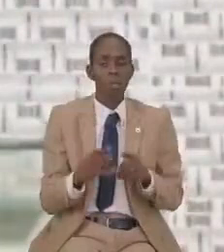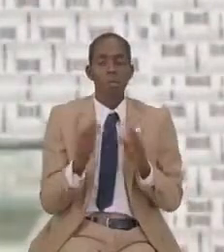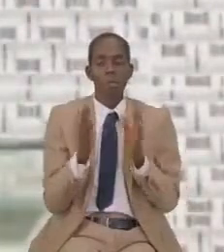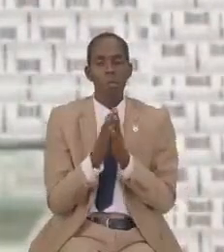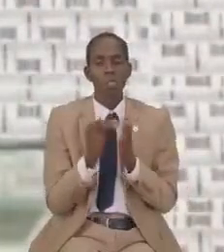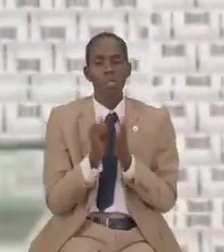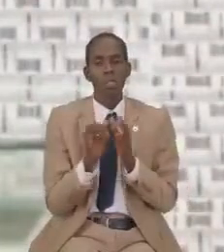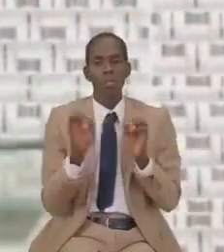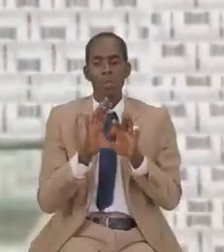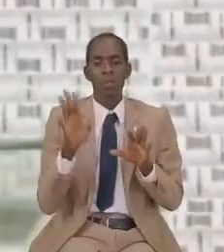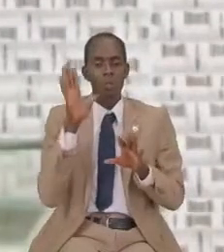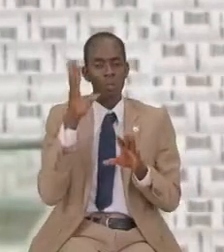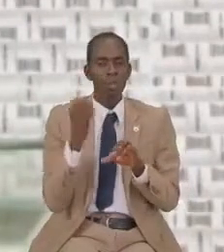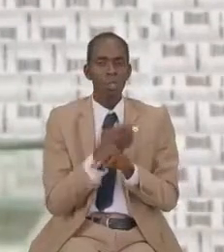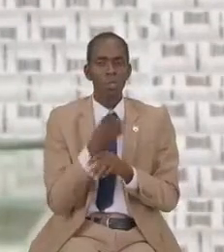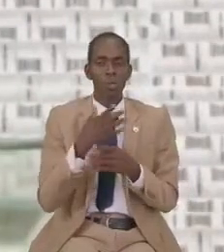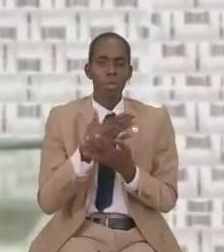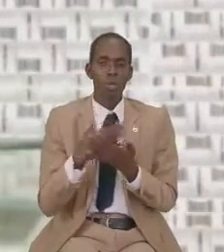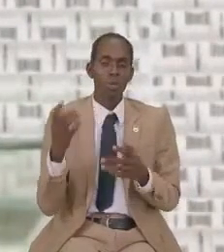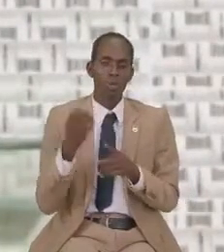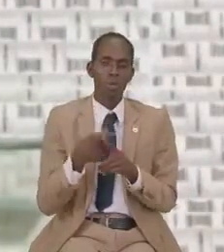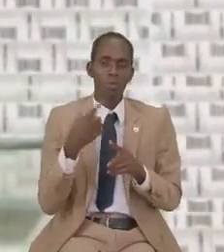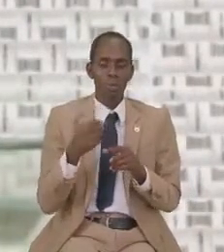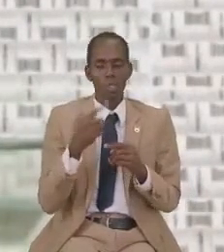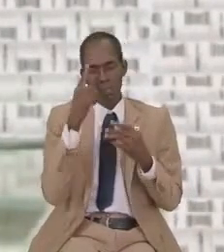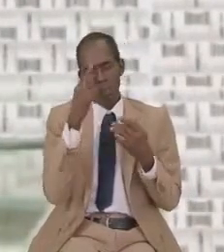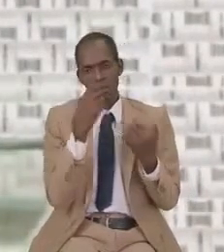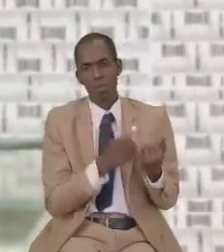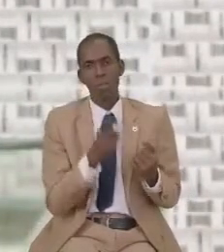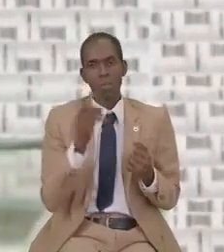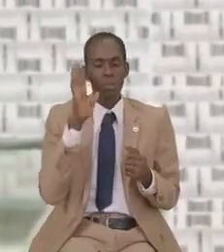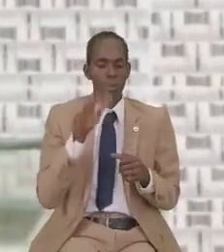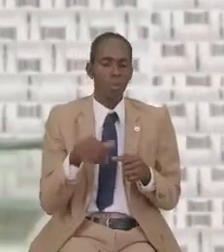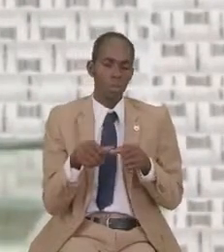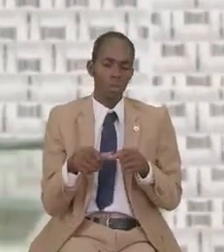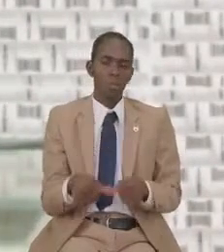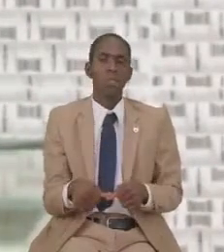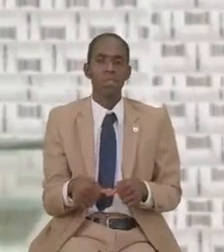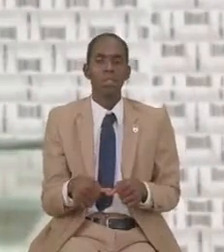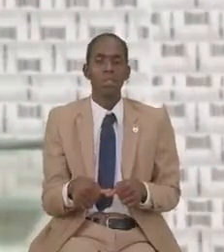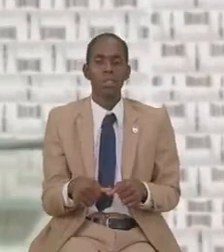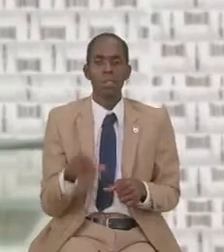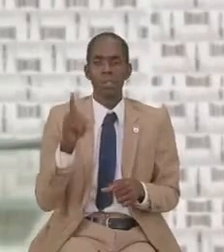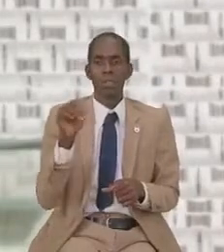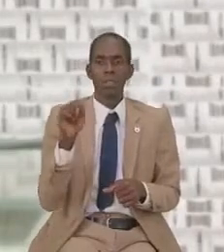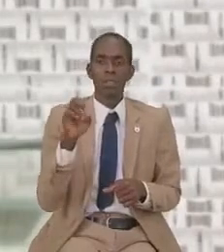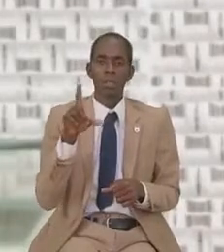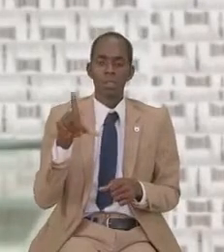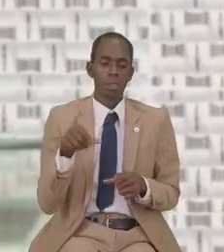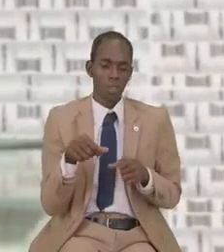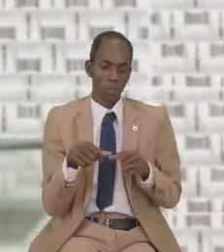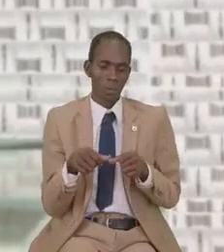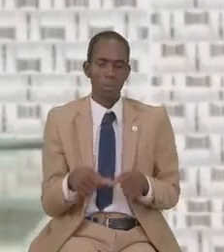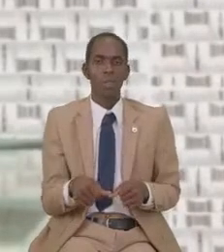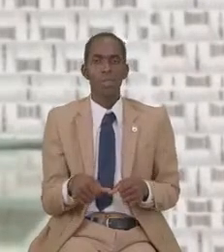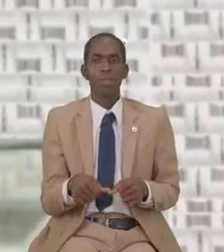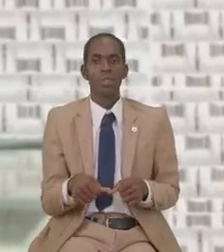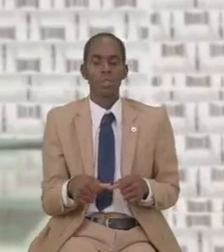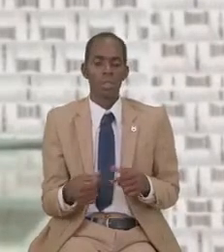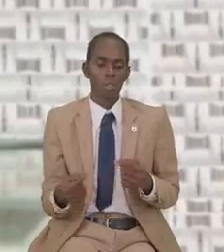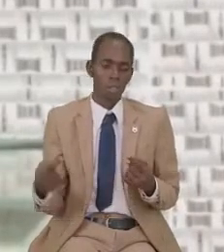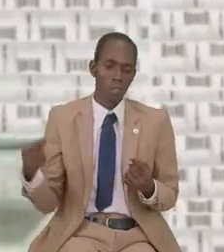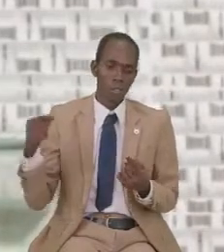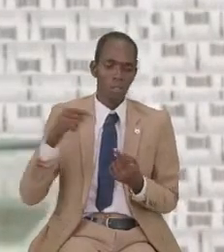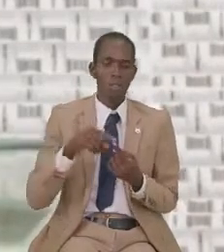you away from the faith. You will remain. Daniel remained until